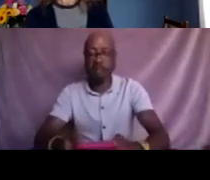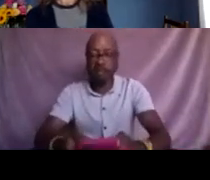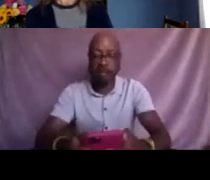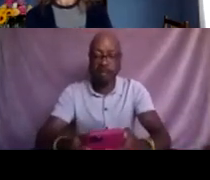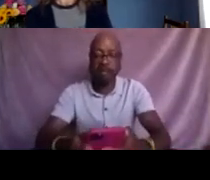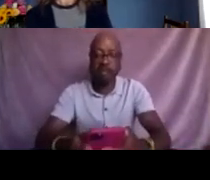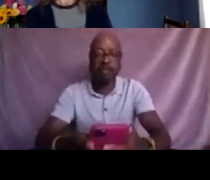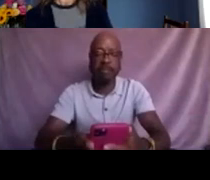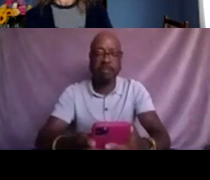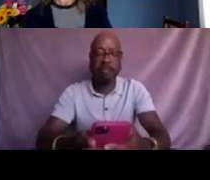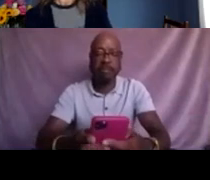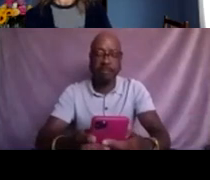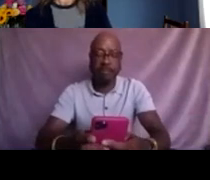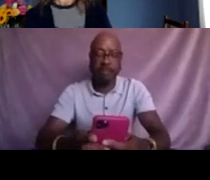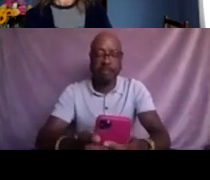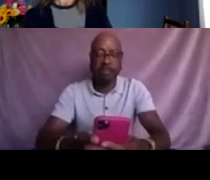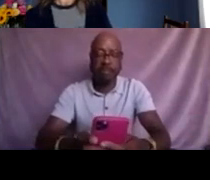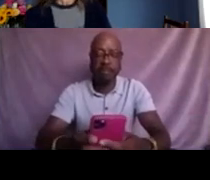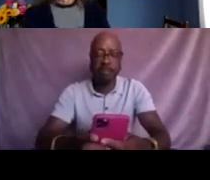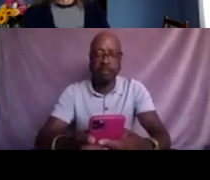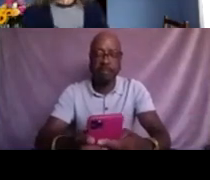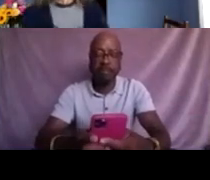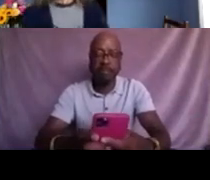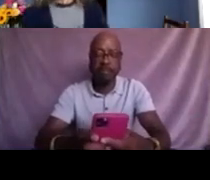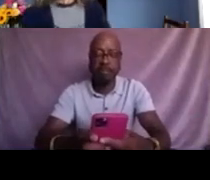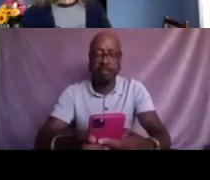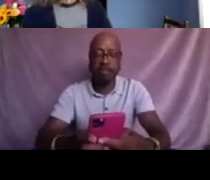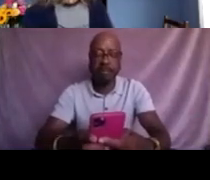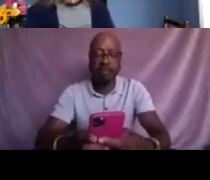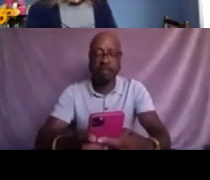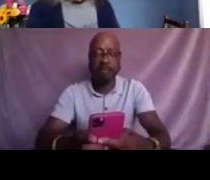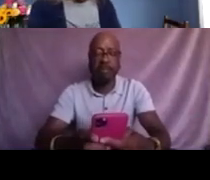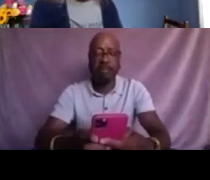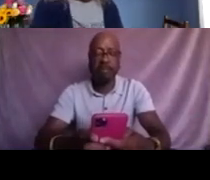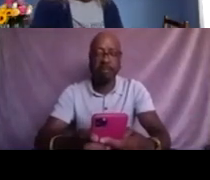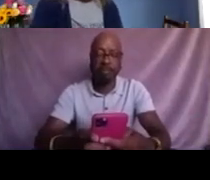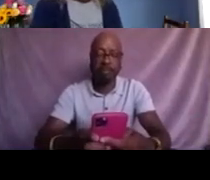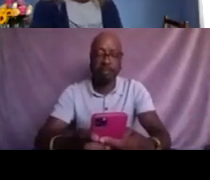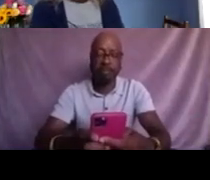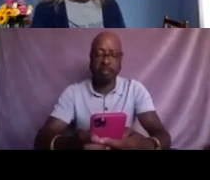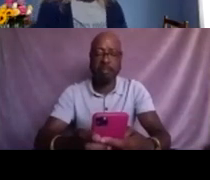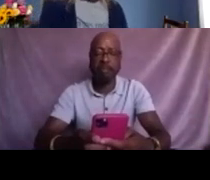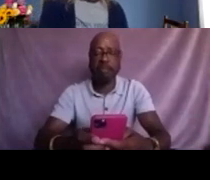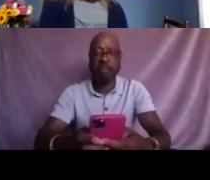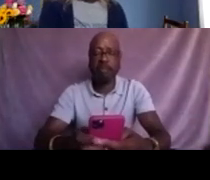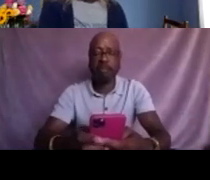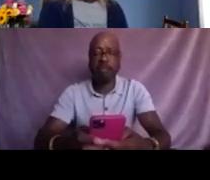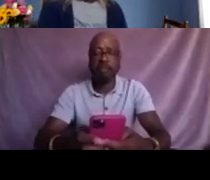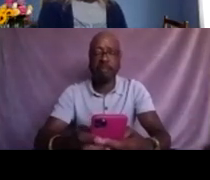an SFUSD email, but if it's a personal Gmail, we can't help. So make sure they're joining with their SFUSD